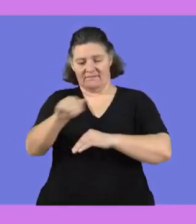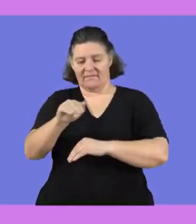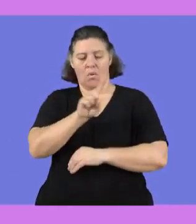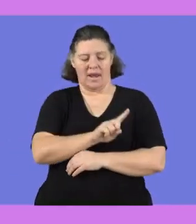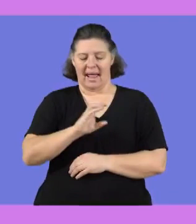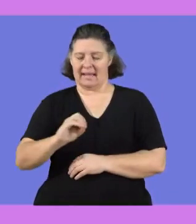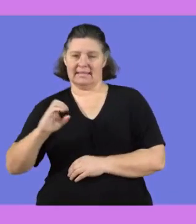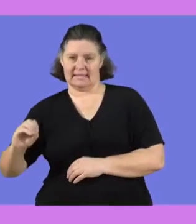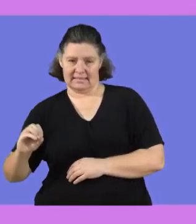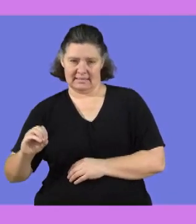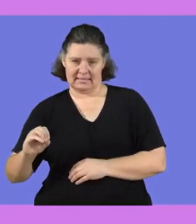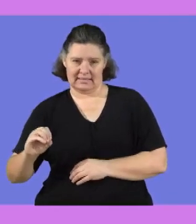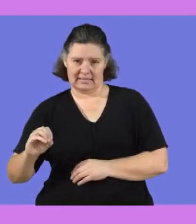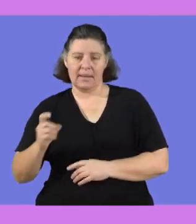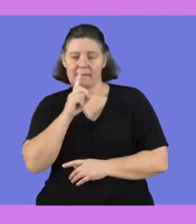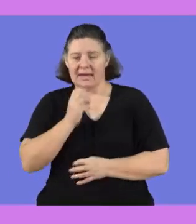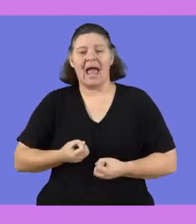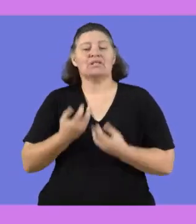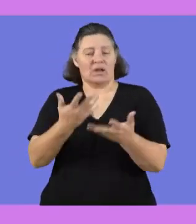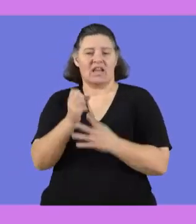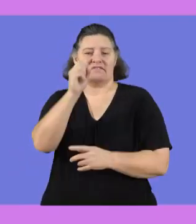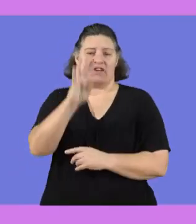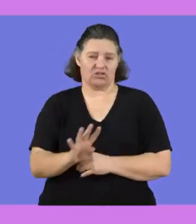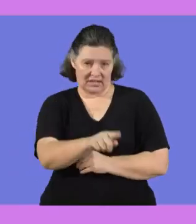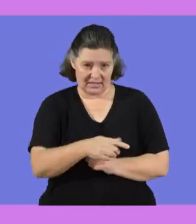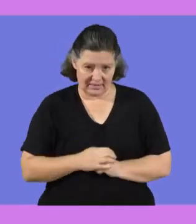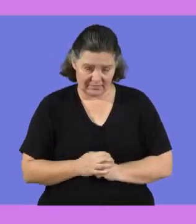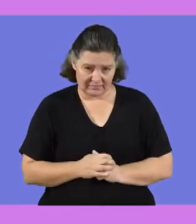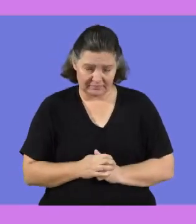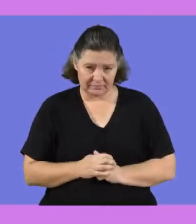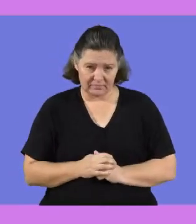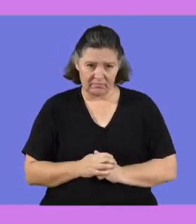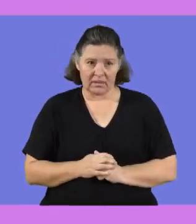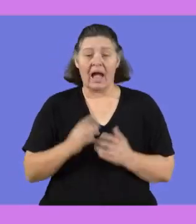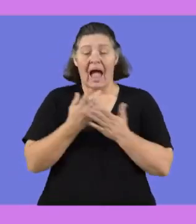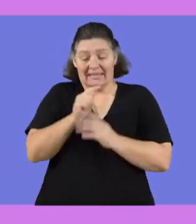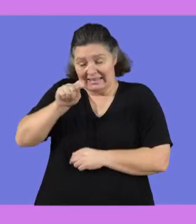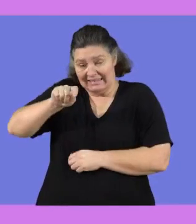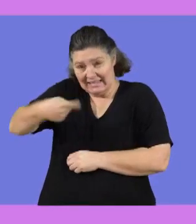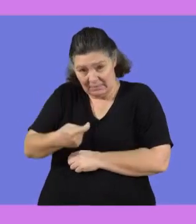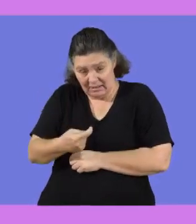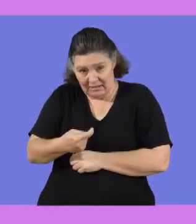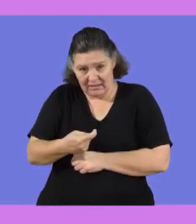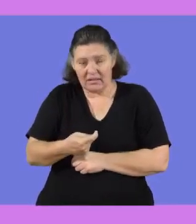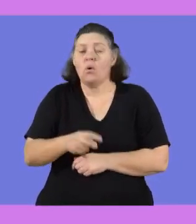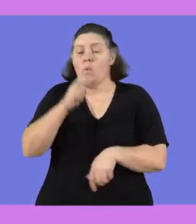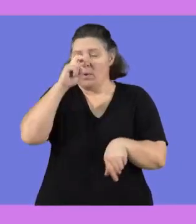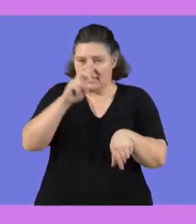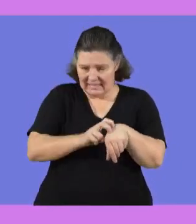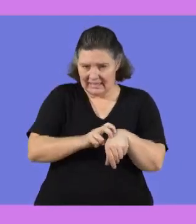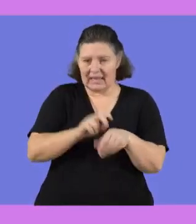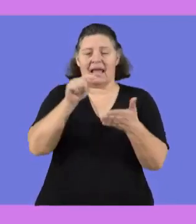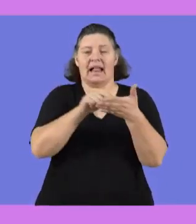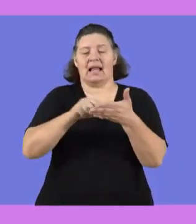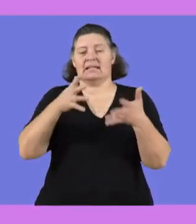divided by 100. Then we've expressed it as a fraction. As a decimal, therefore, we need